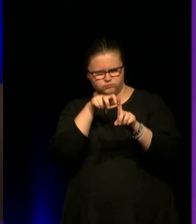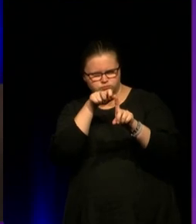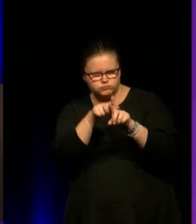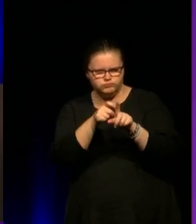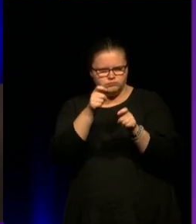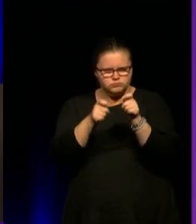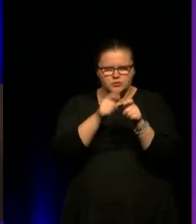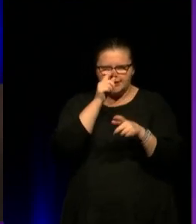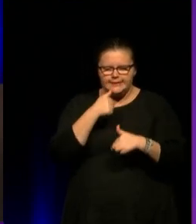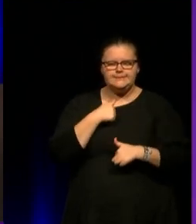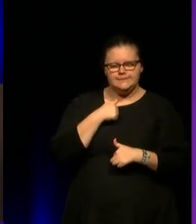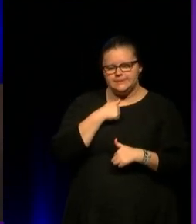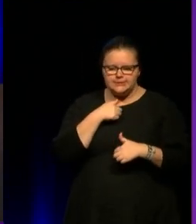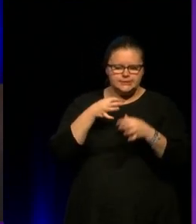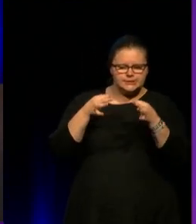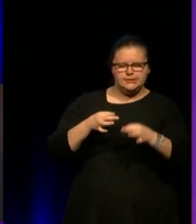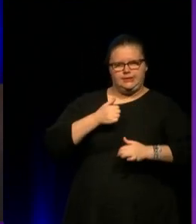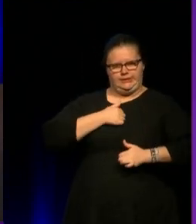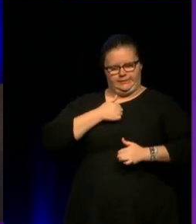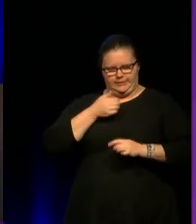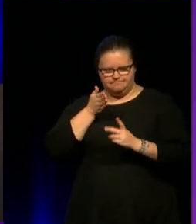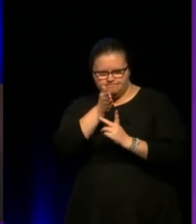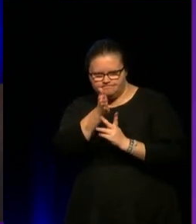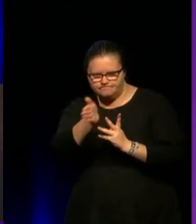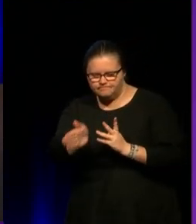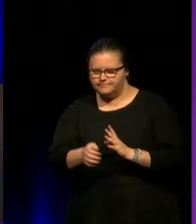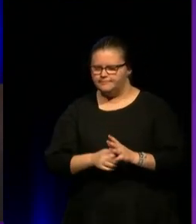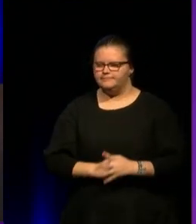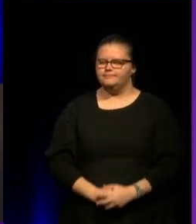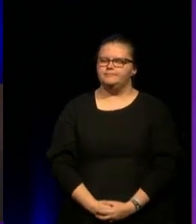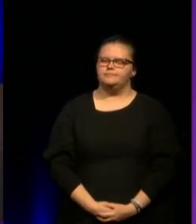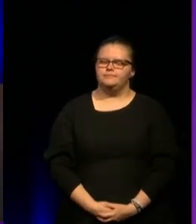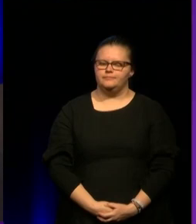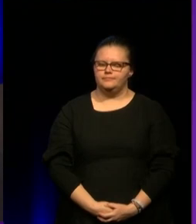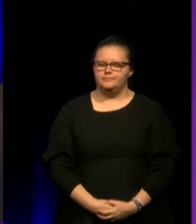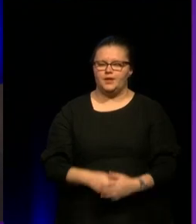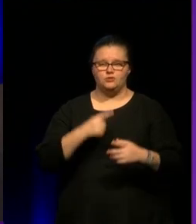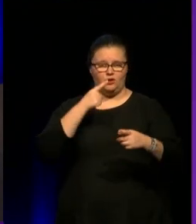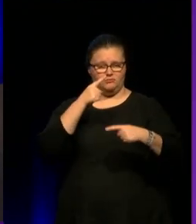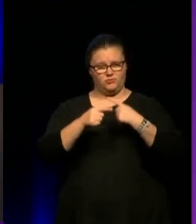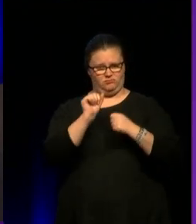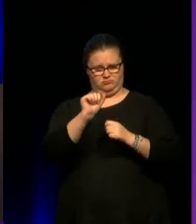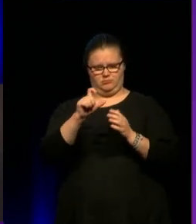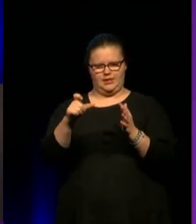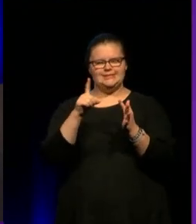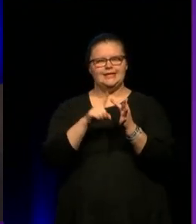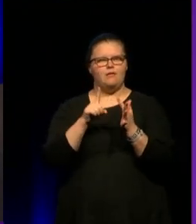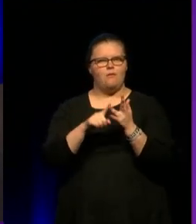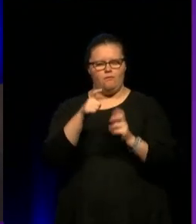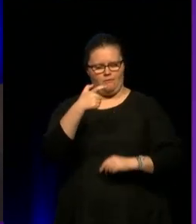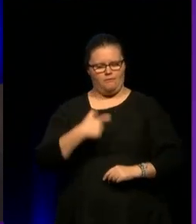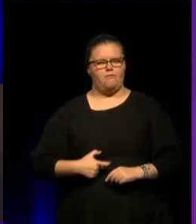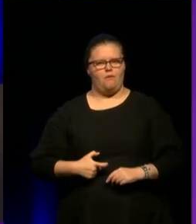that to make good decisions about their healthcare. Let's go to you. Let's describe your CEO role and how you've had to exercise